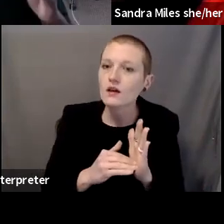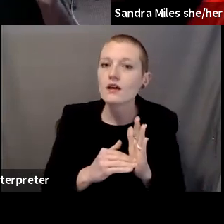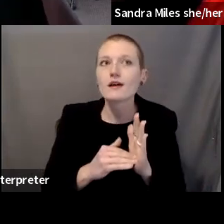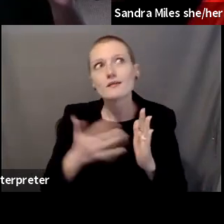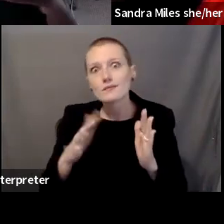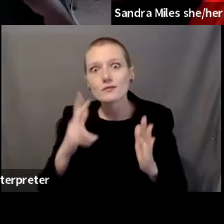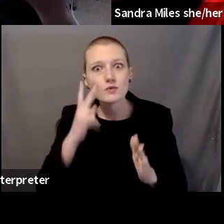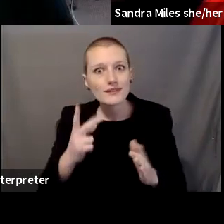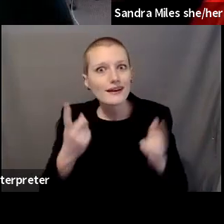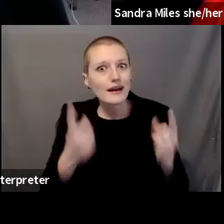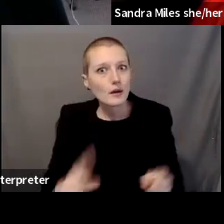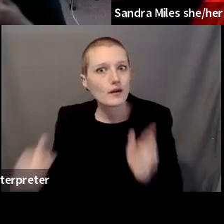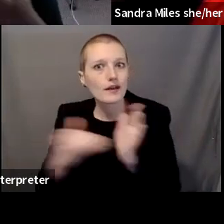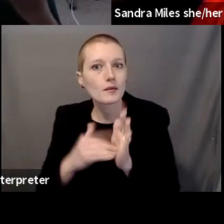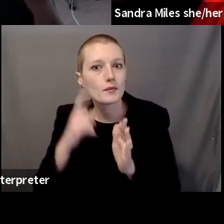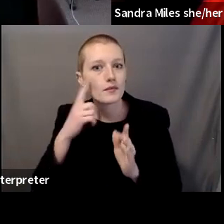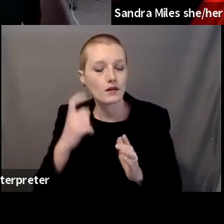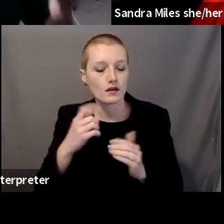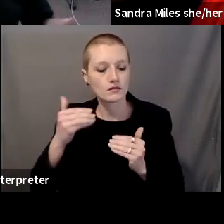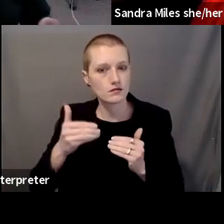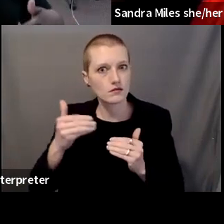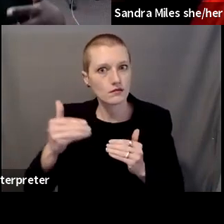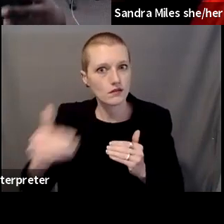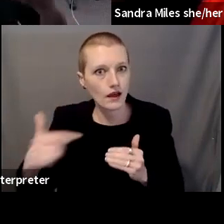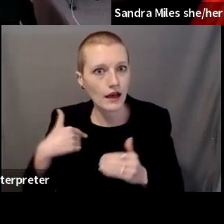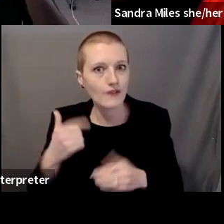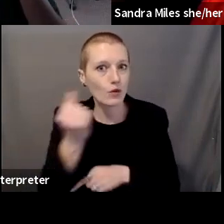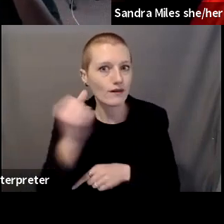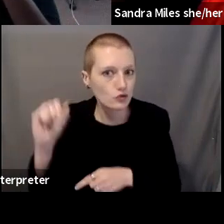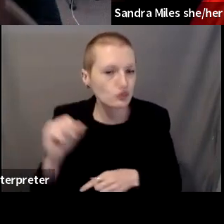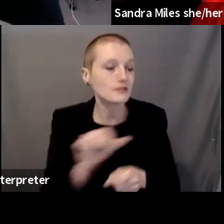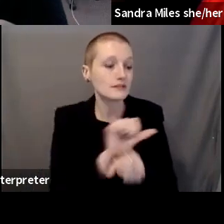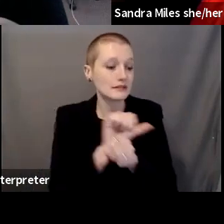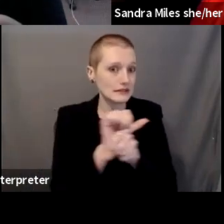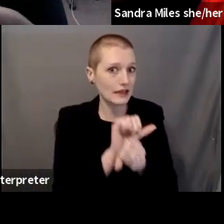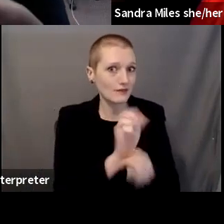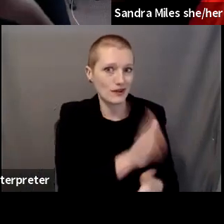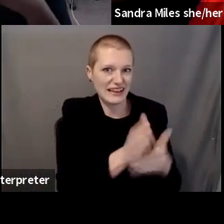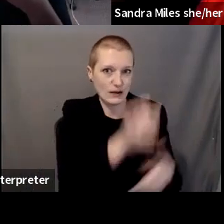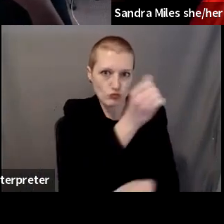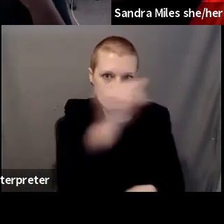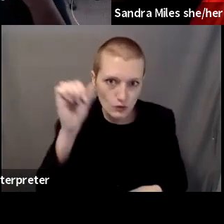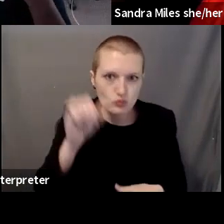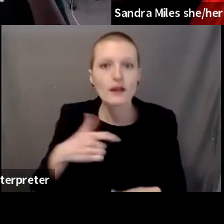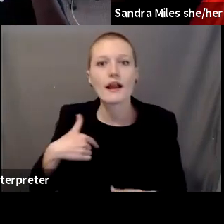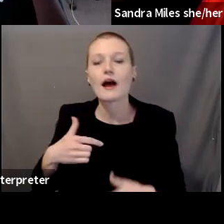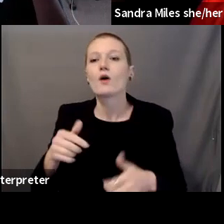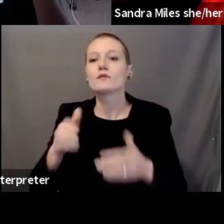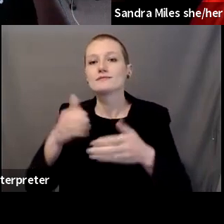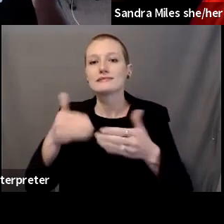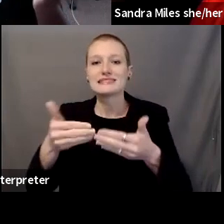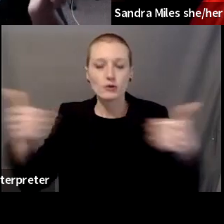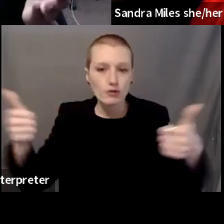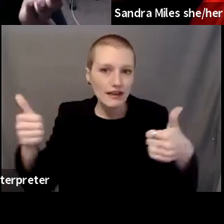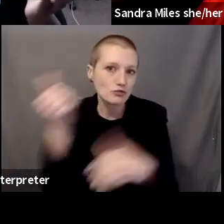another like revolution. You know, we had the revolution to end slavery. Then we had the revolution to end segregation. Now we're having a revolution to